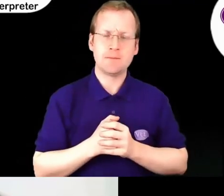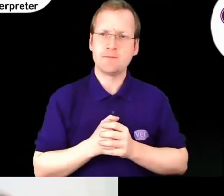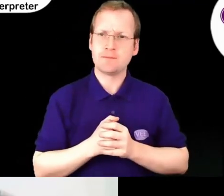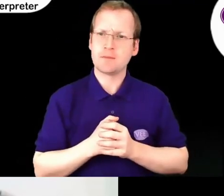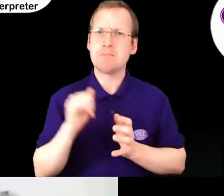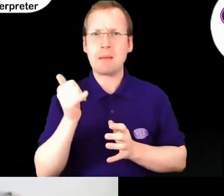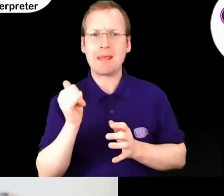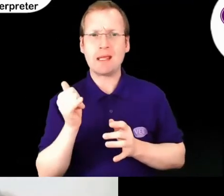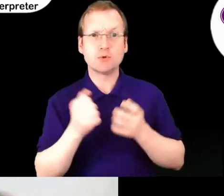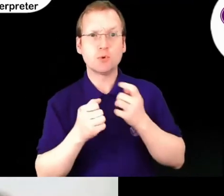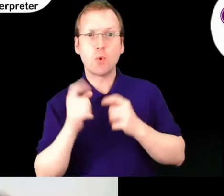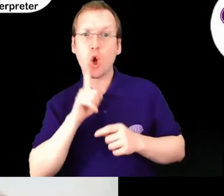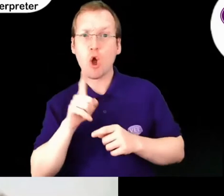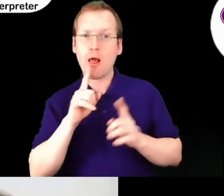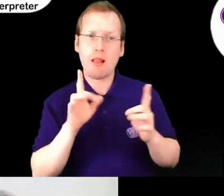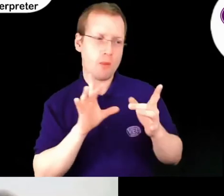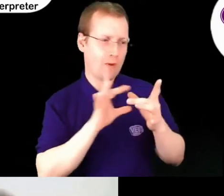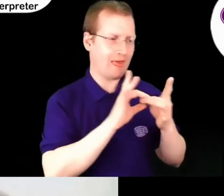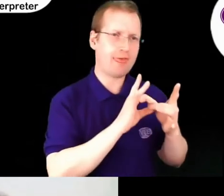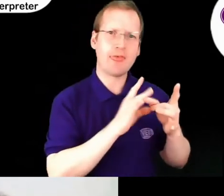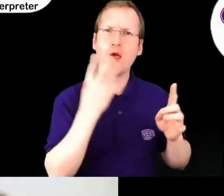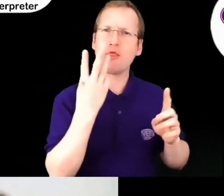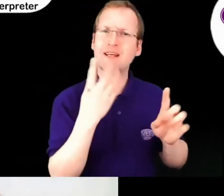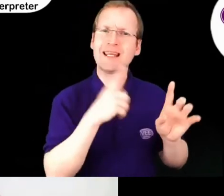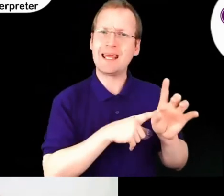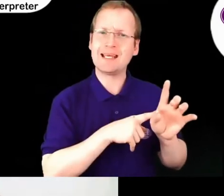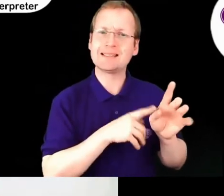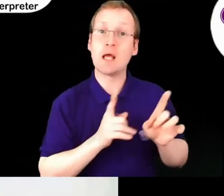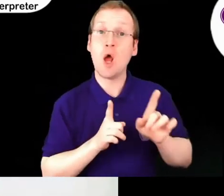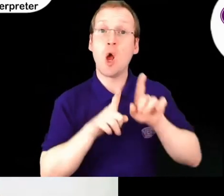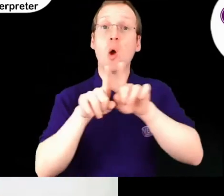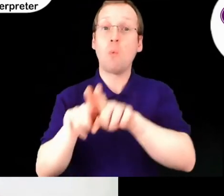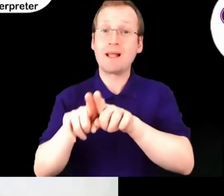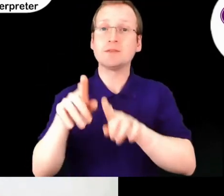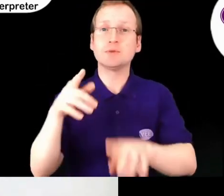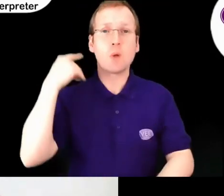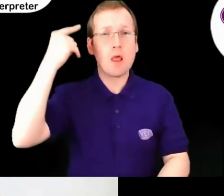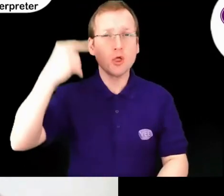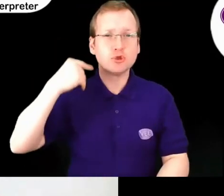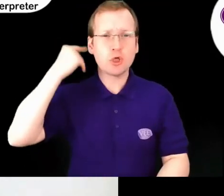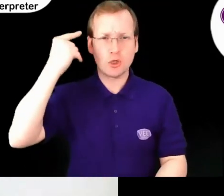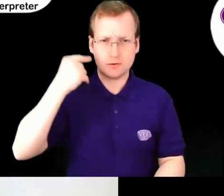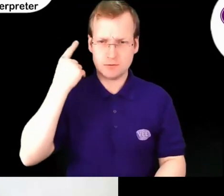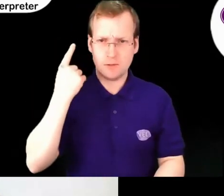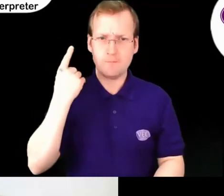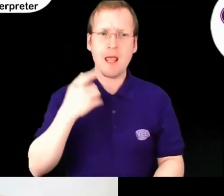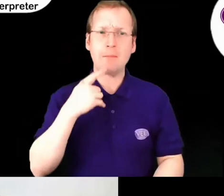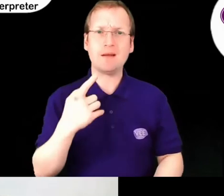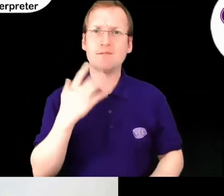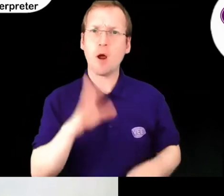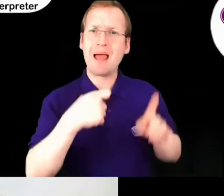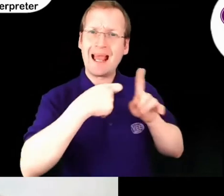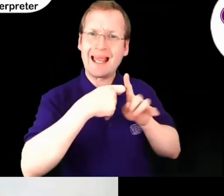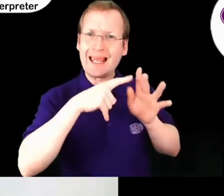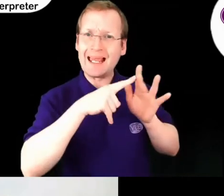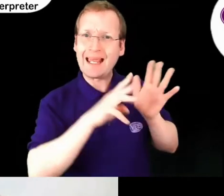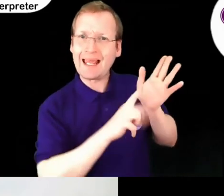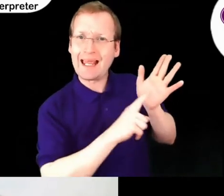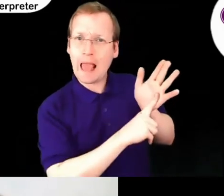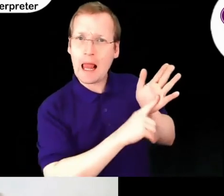being engaged to a girl who I'd been out with for 3 years. I went to London. I knew, although, I mean, coming from Kilmarnock, I mean, it was like,